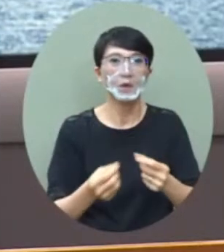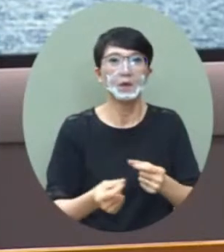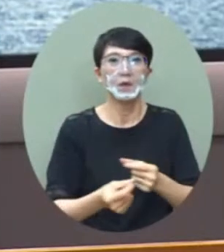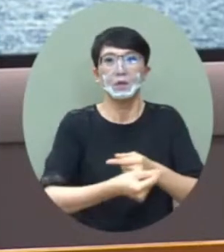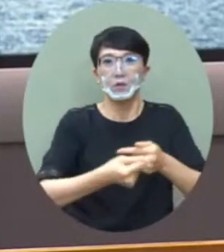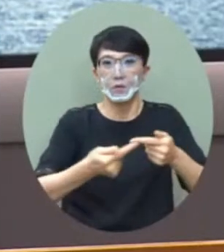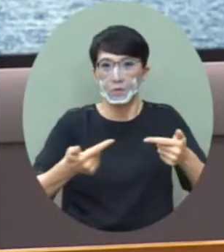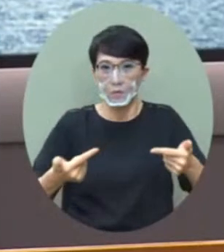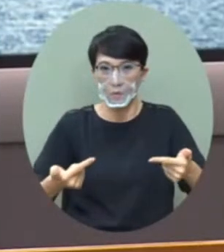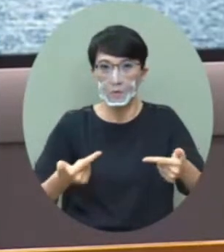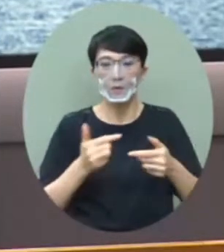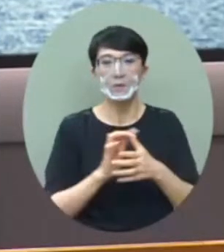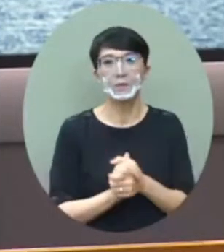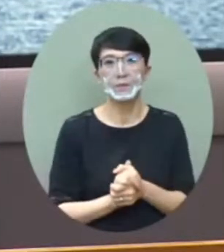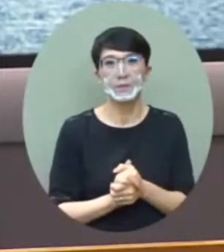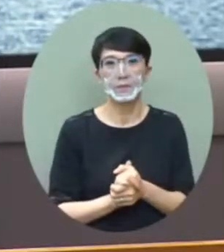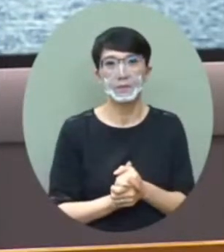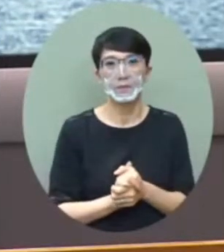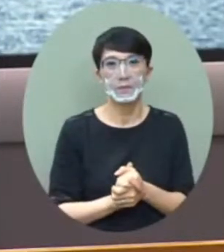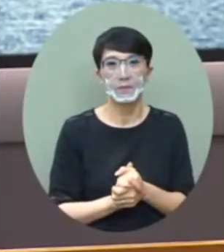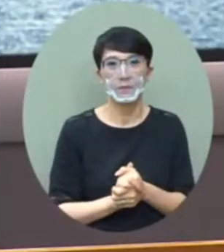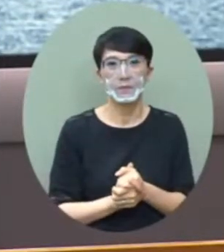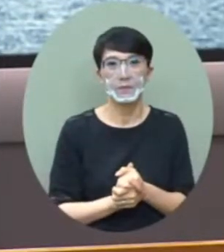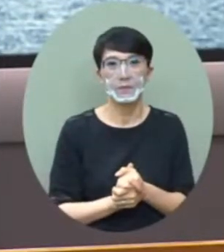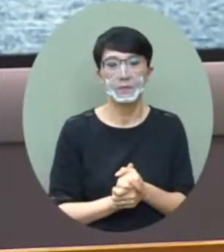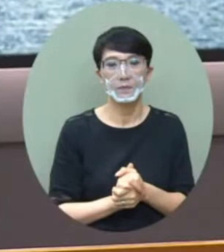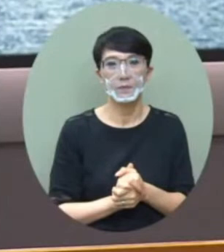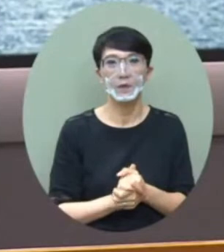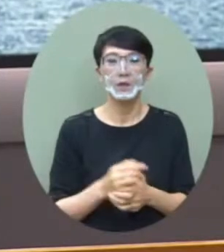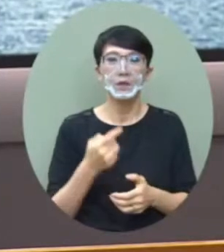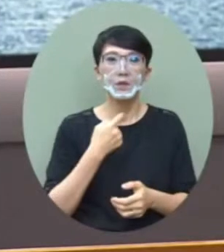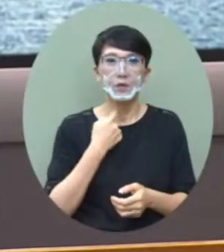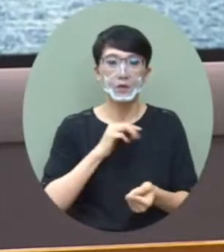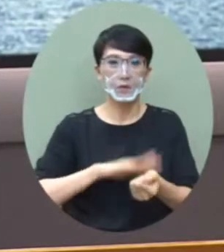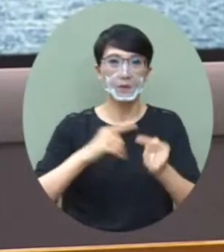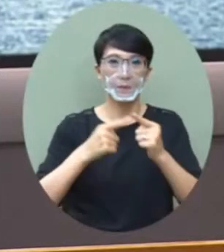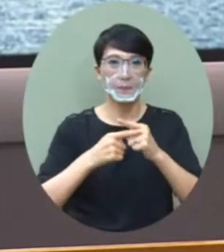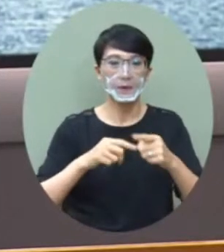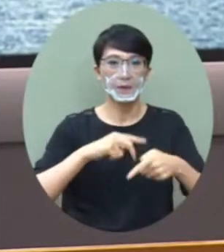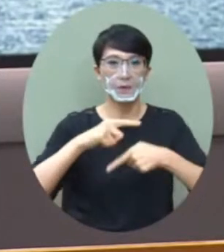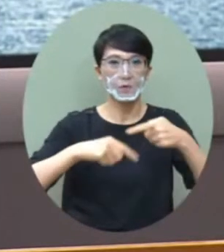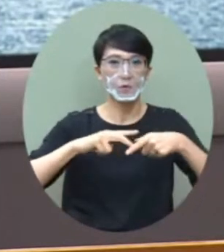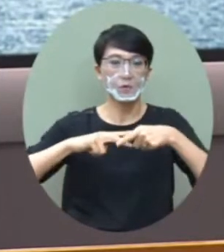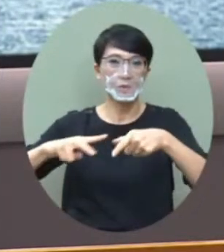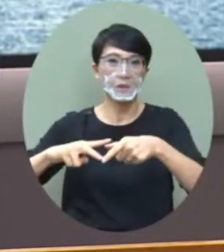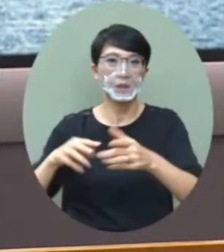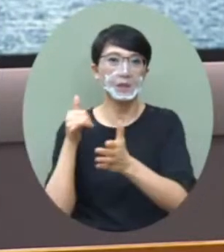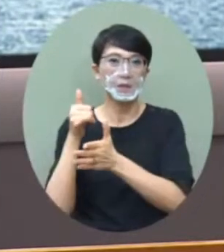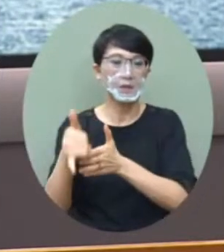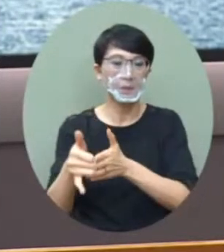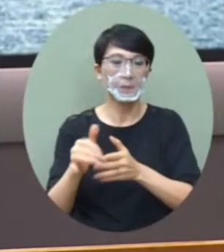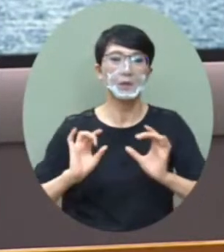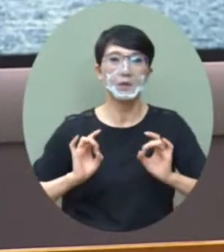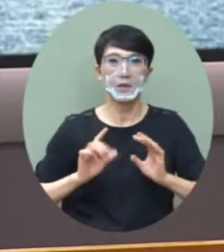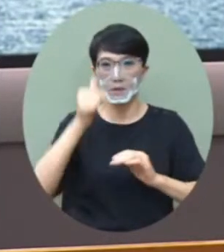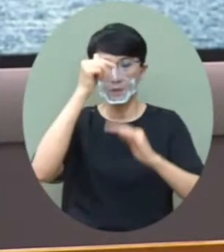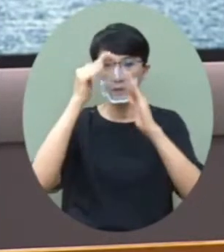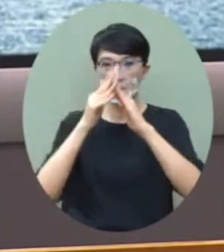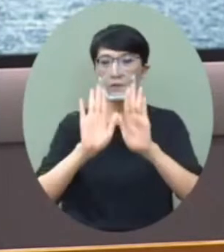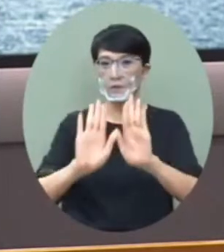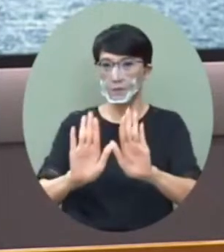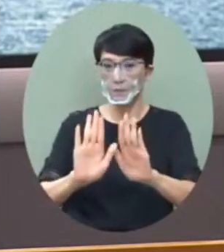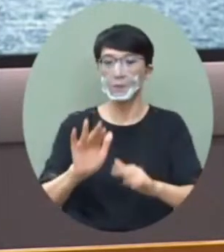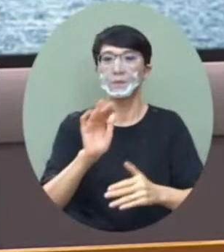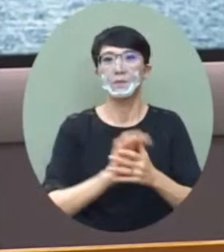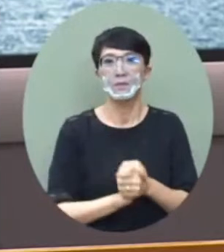Of course, more and more private hospital beds are available, and hence we can transfer